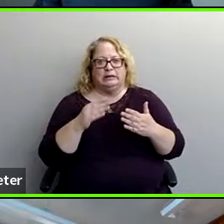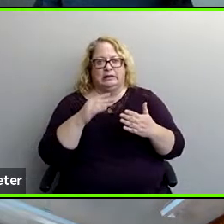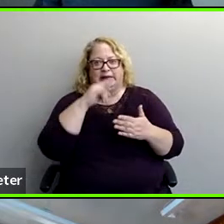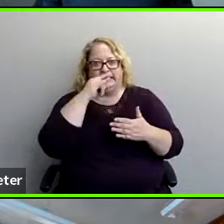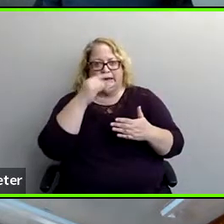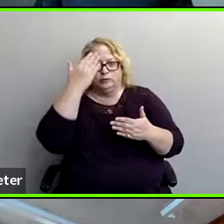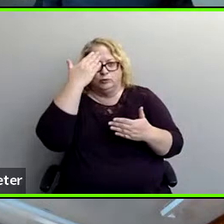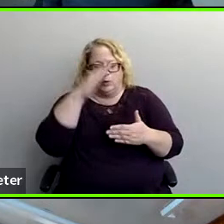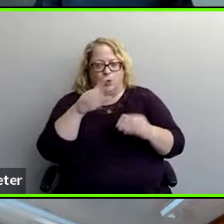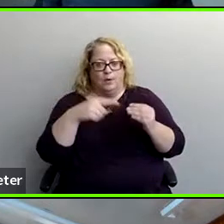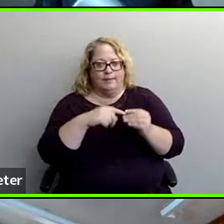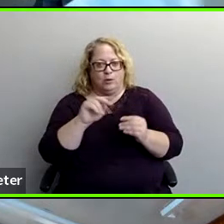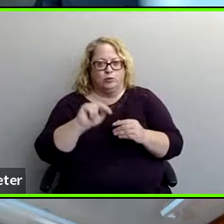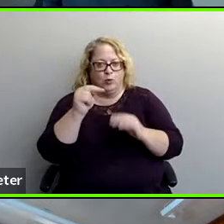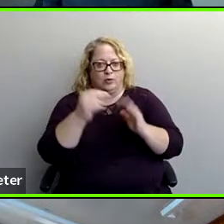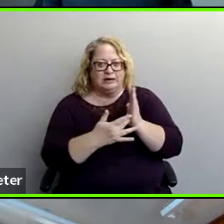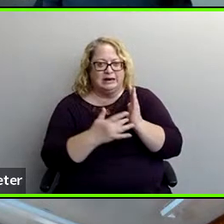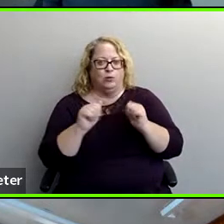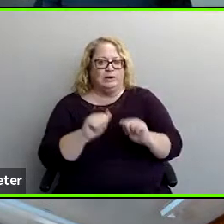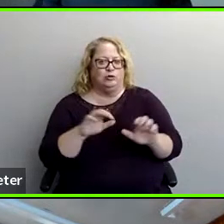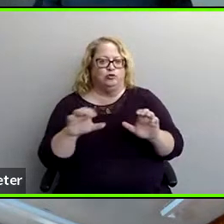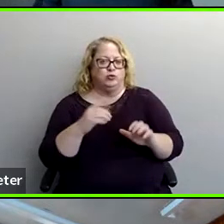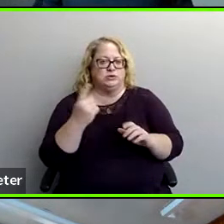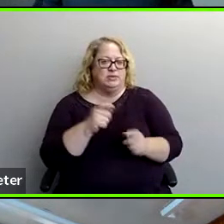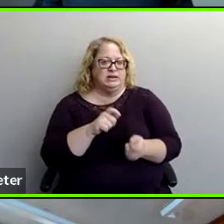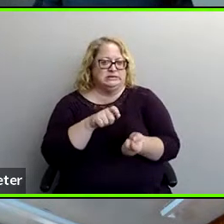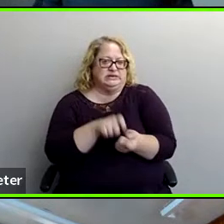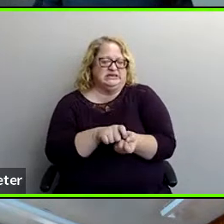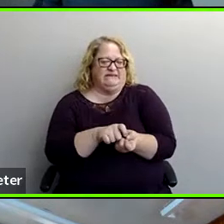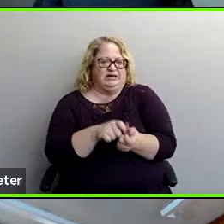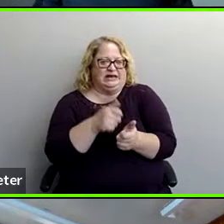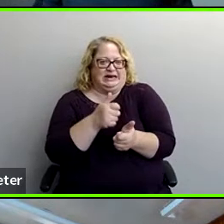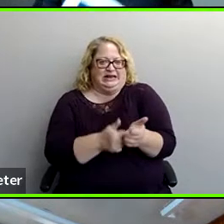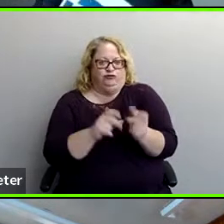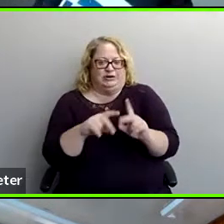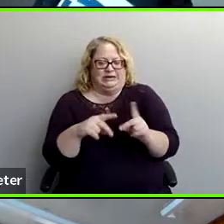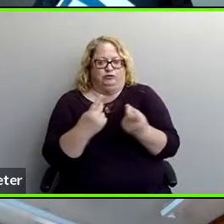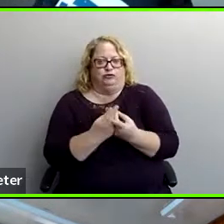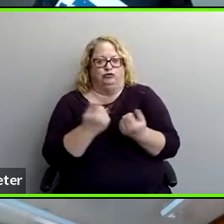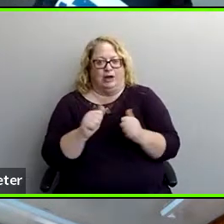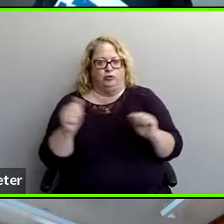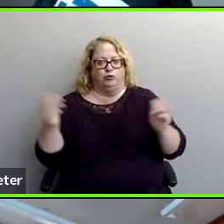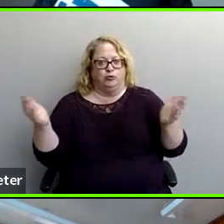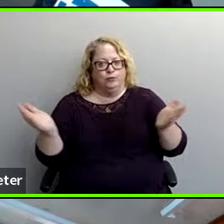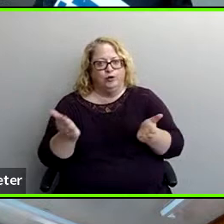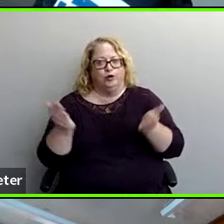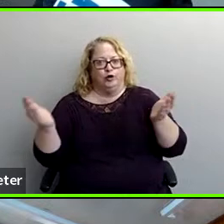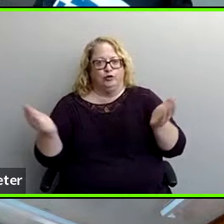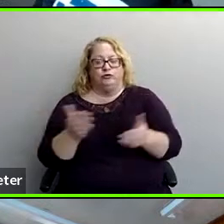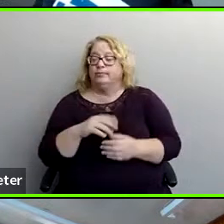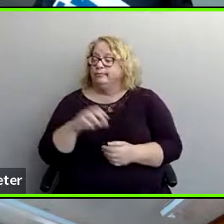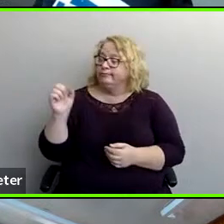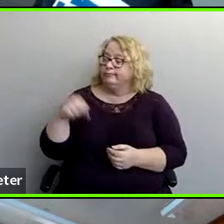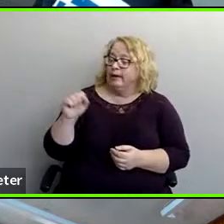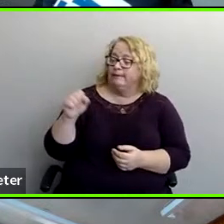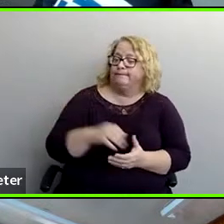to the kids, that we can do something specifically in each one of the districts to try to encourage more.